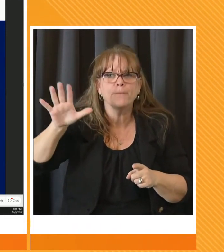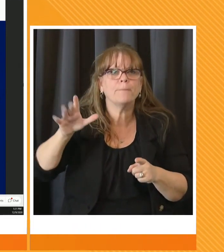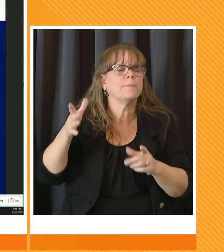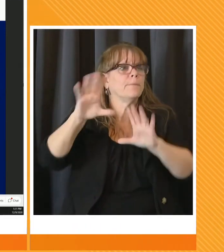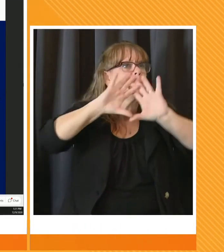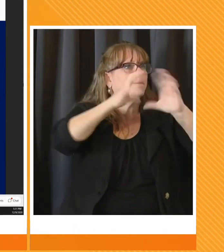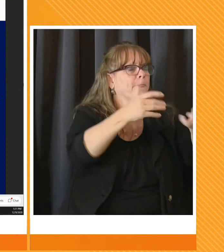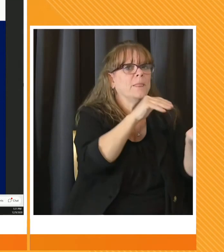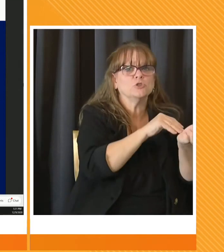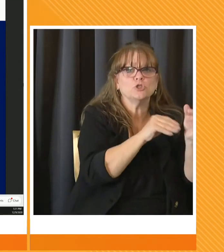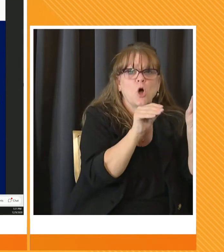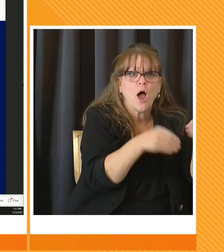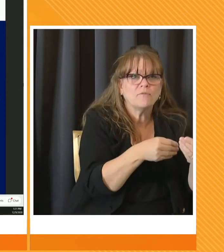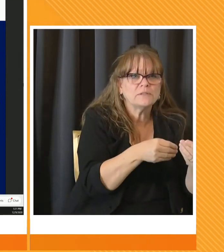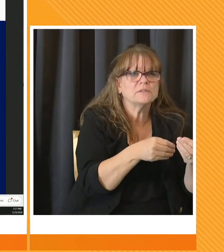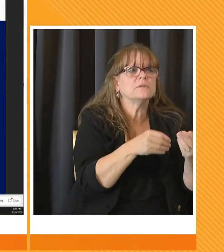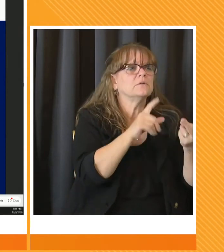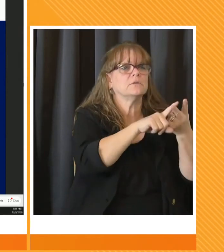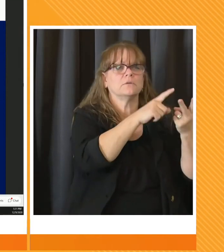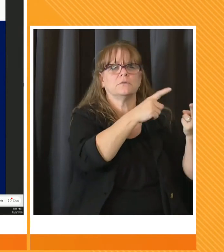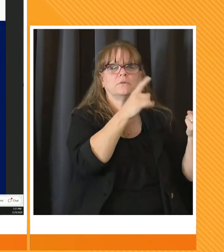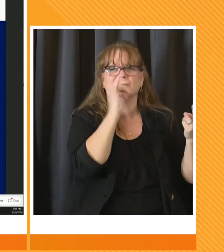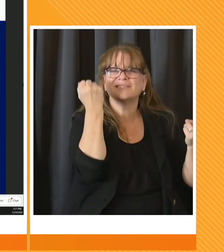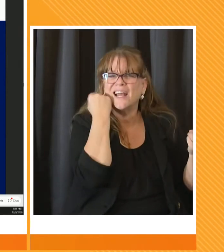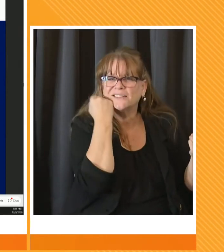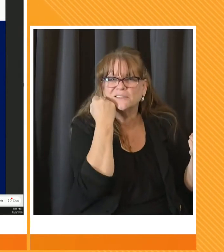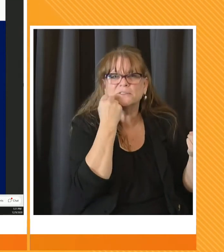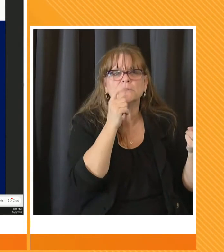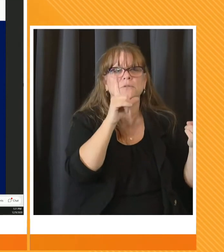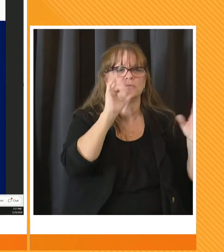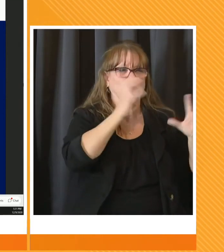that all have access to getting this vaccine.